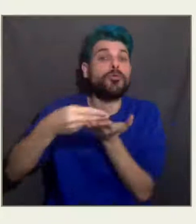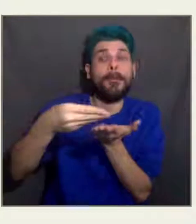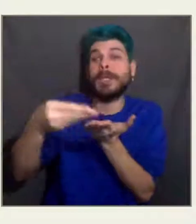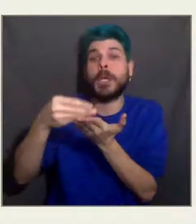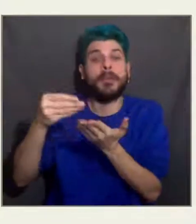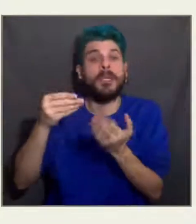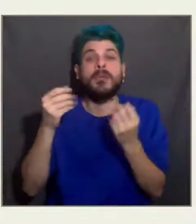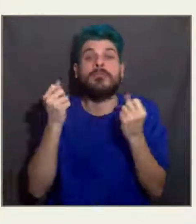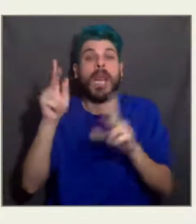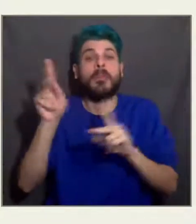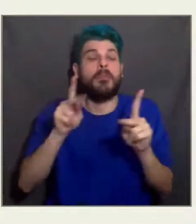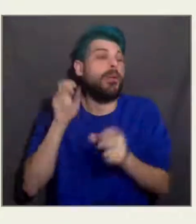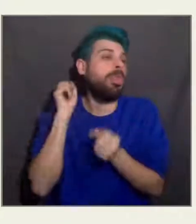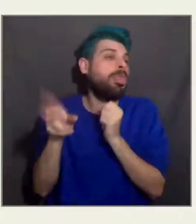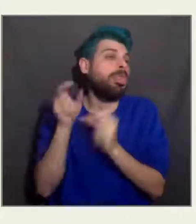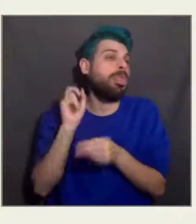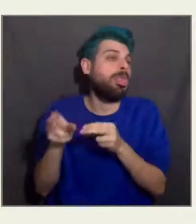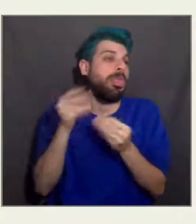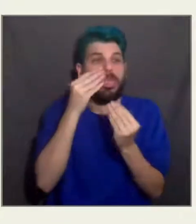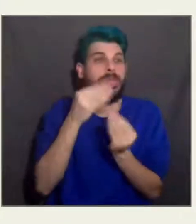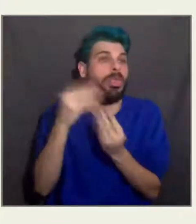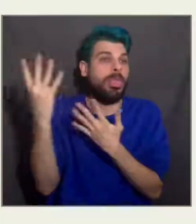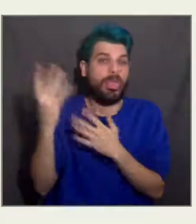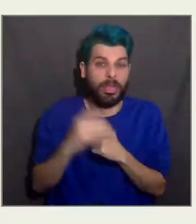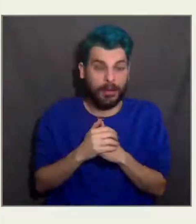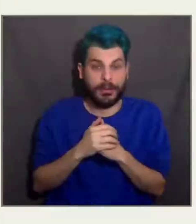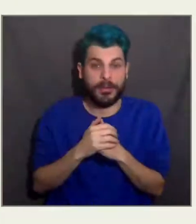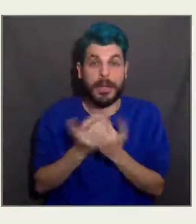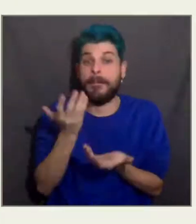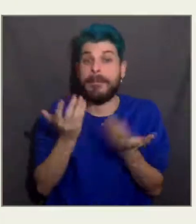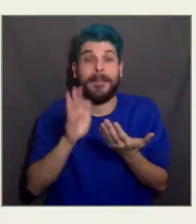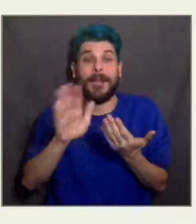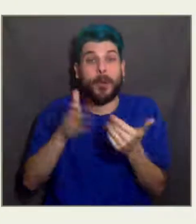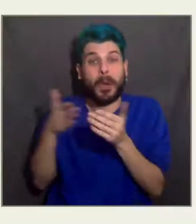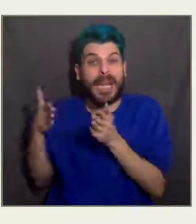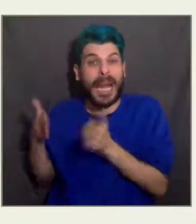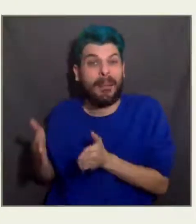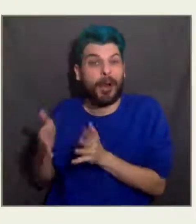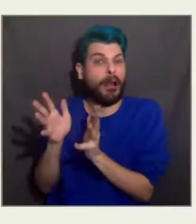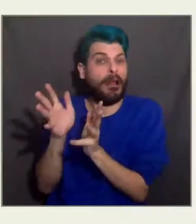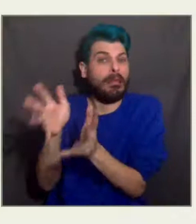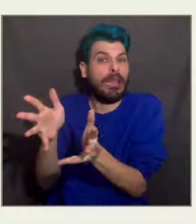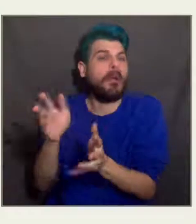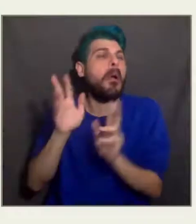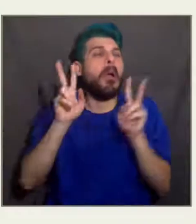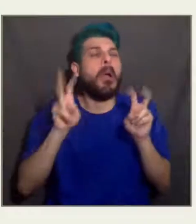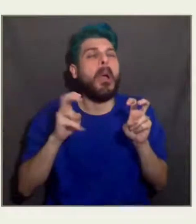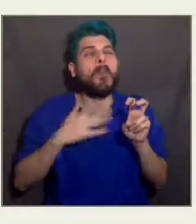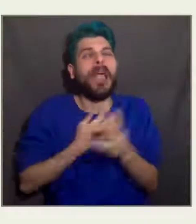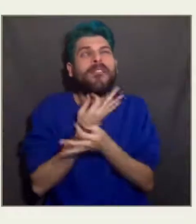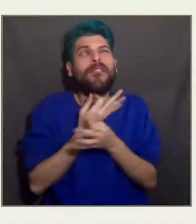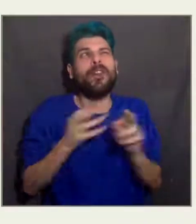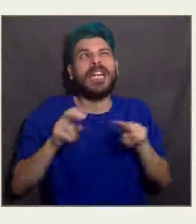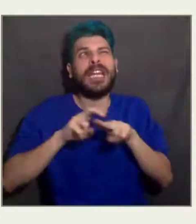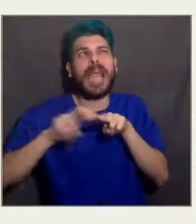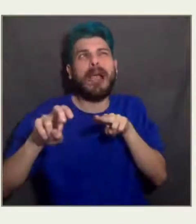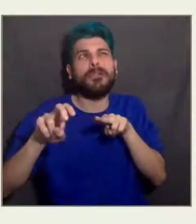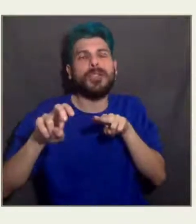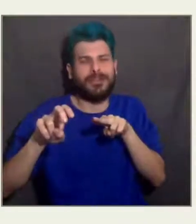share, whether that's unscrupulous contractors or your neighbor who left their, quote, free couch out for a week of nonstop